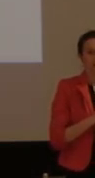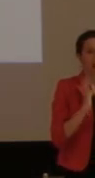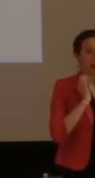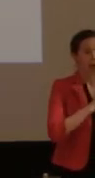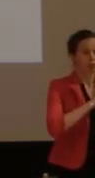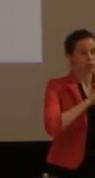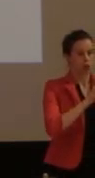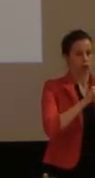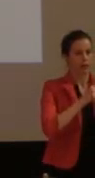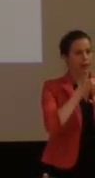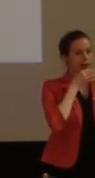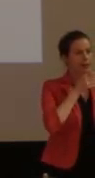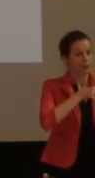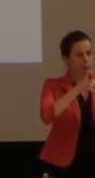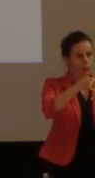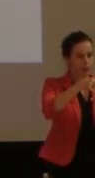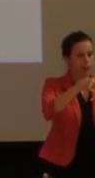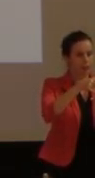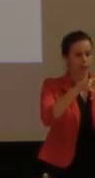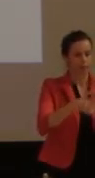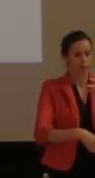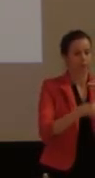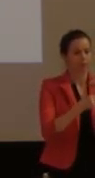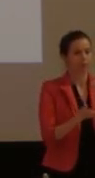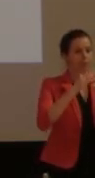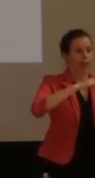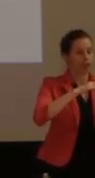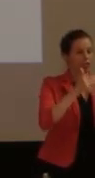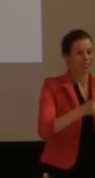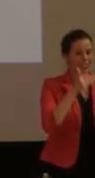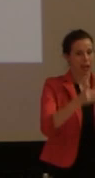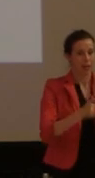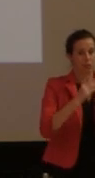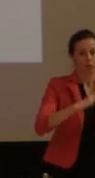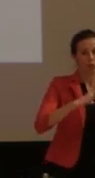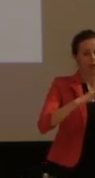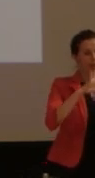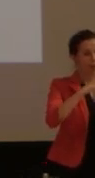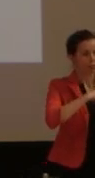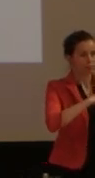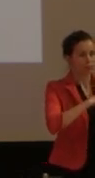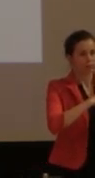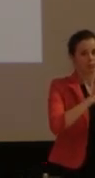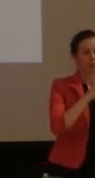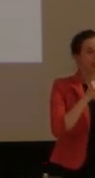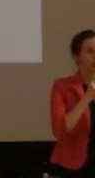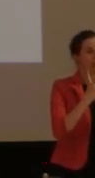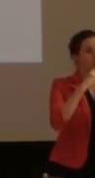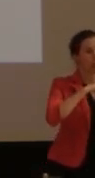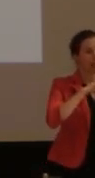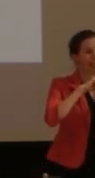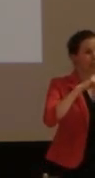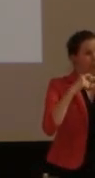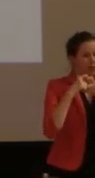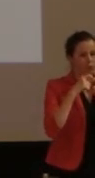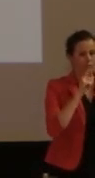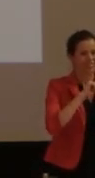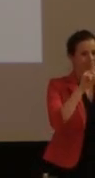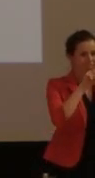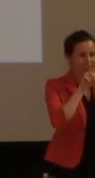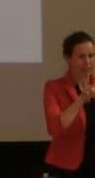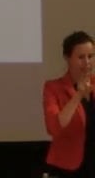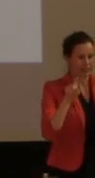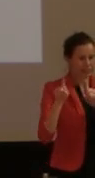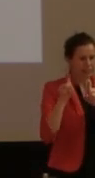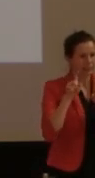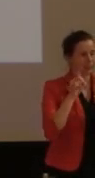security experts are taking additional steps to protect participant security, including end-to-end encryption, intrusion tests, and other tools that